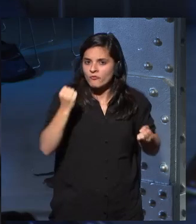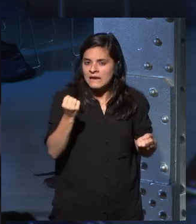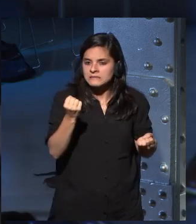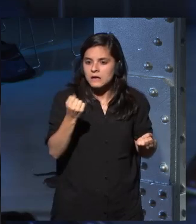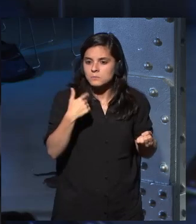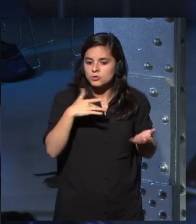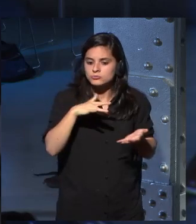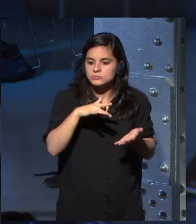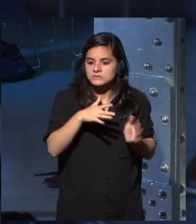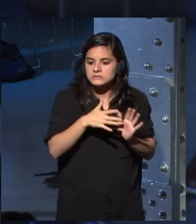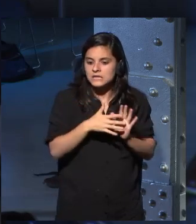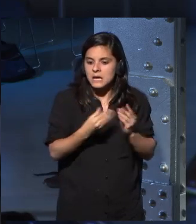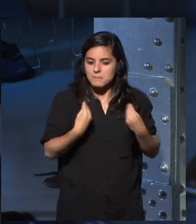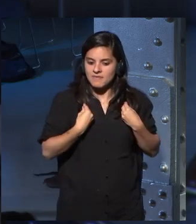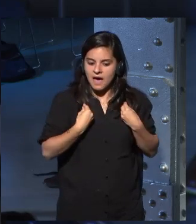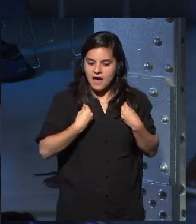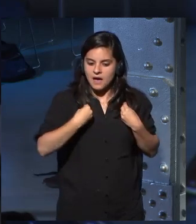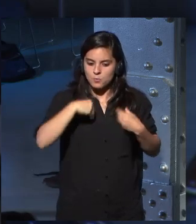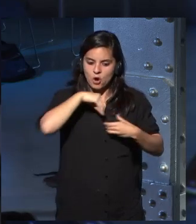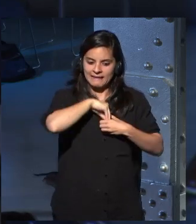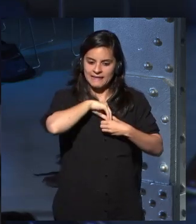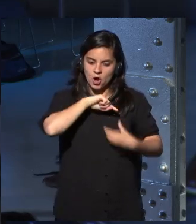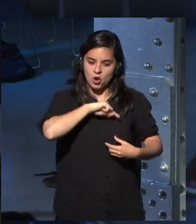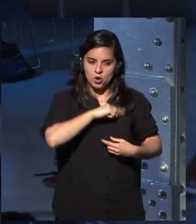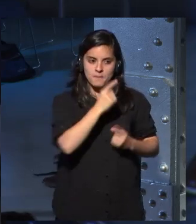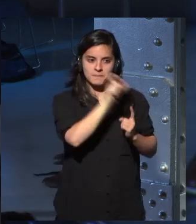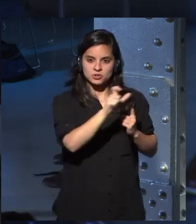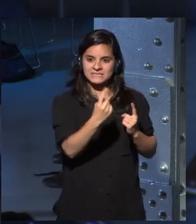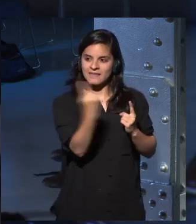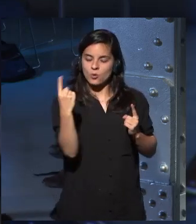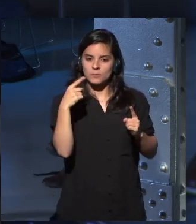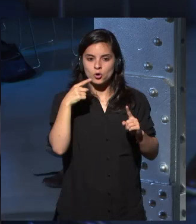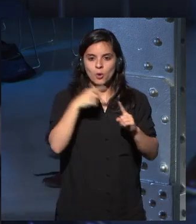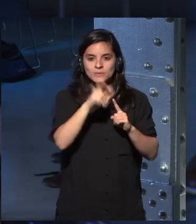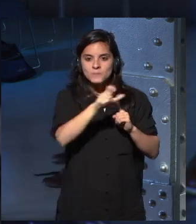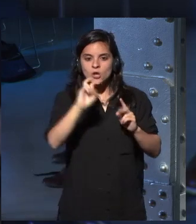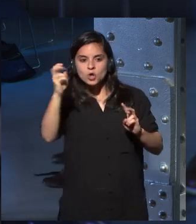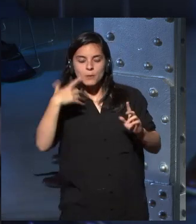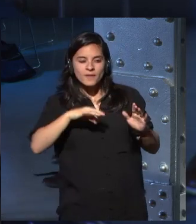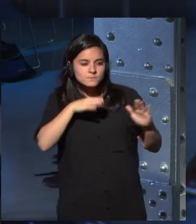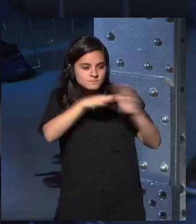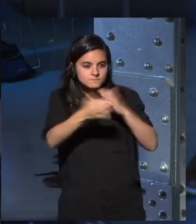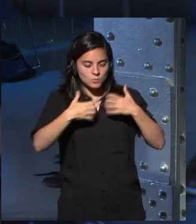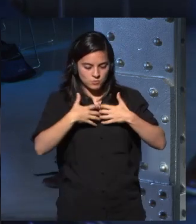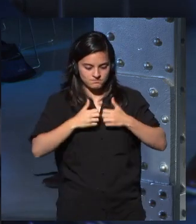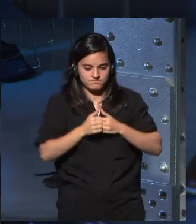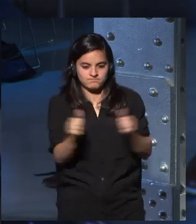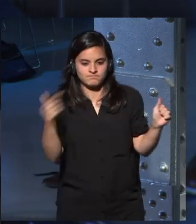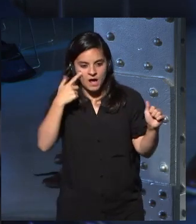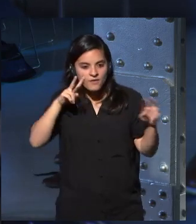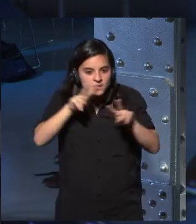of other living beings accessible to us, and other beings here includes